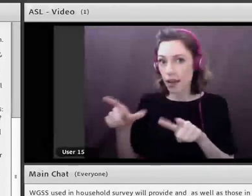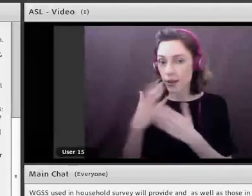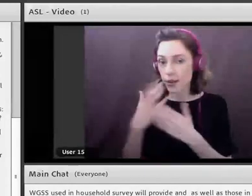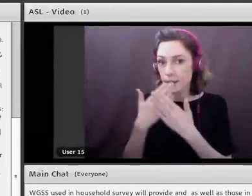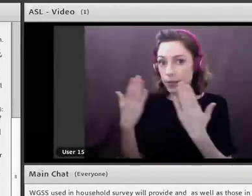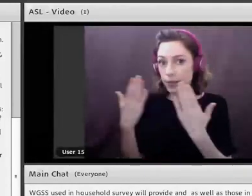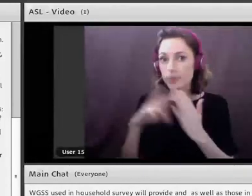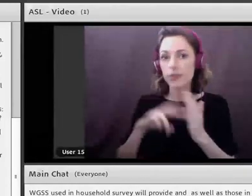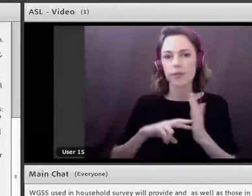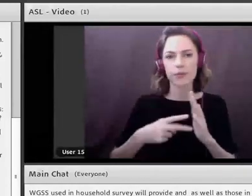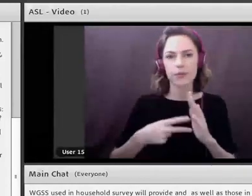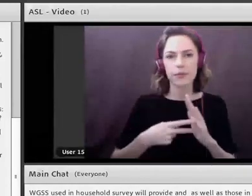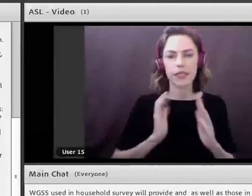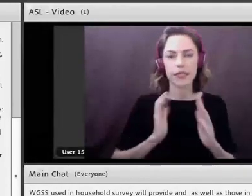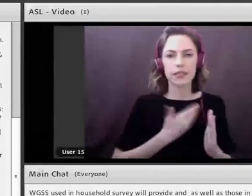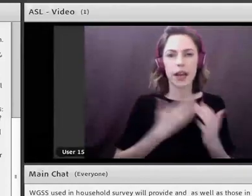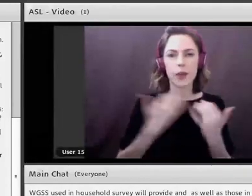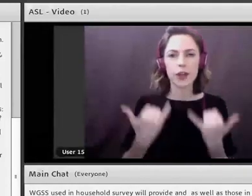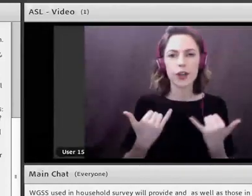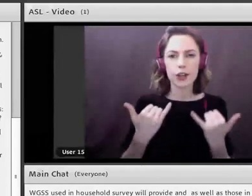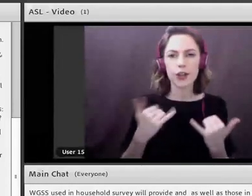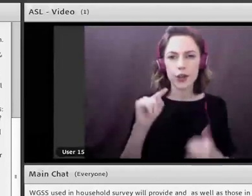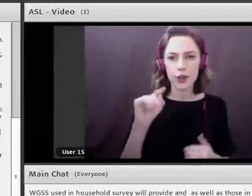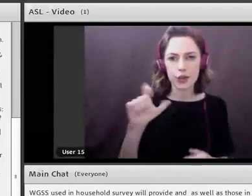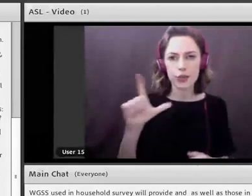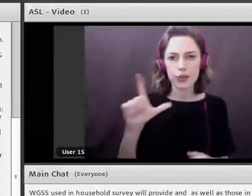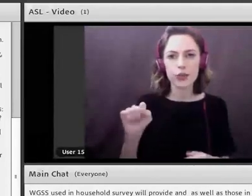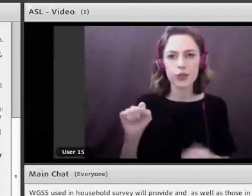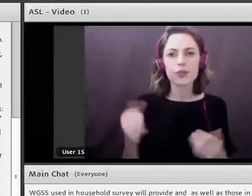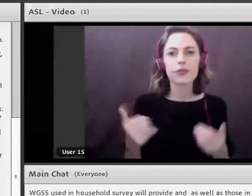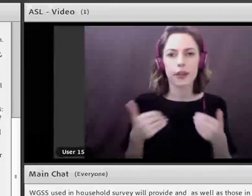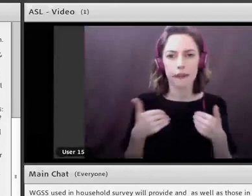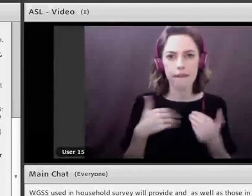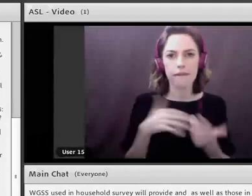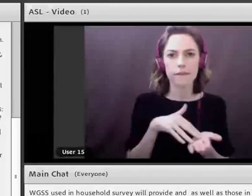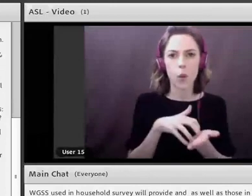the challenges we laid it out that I think could be better